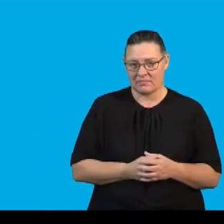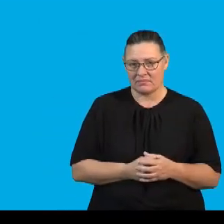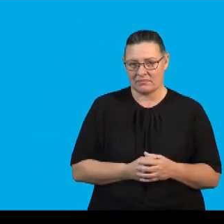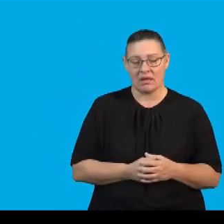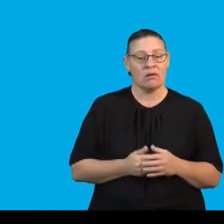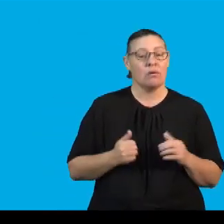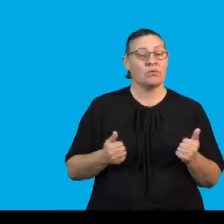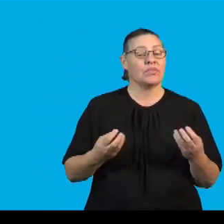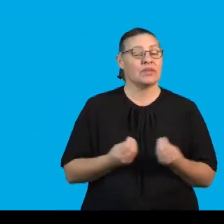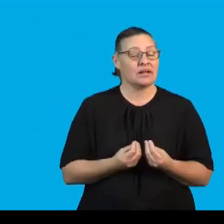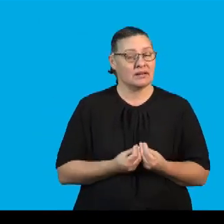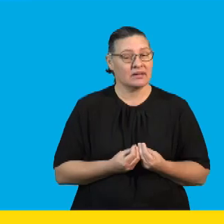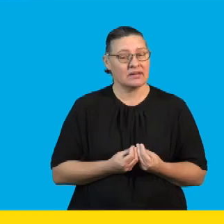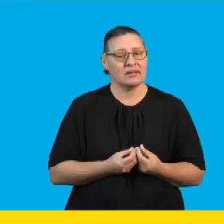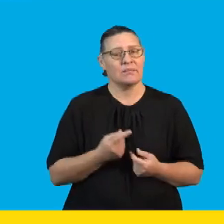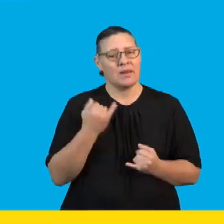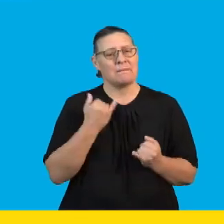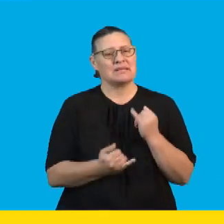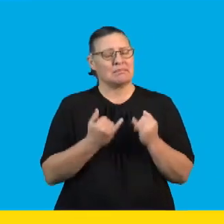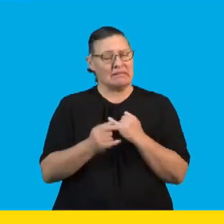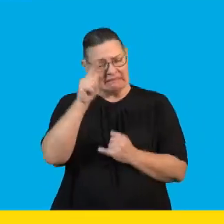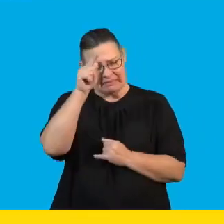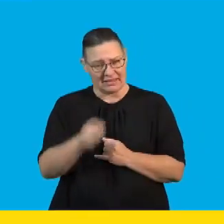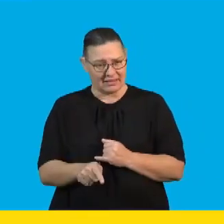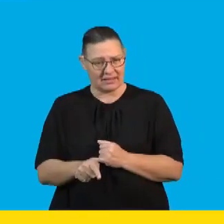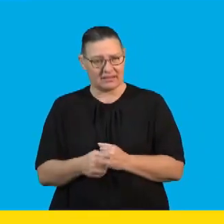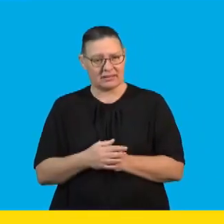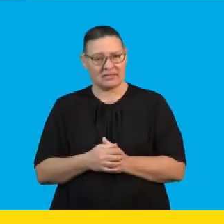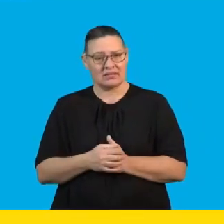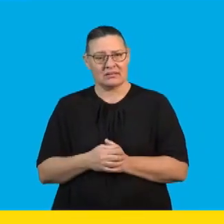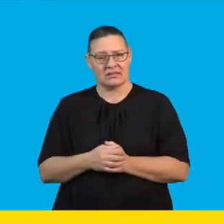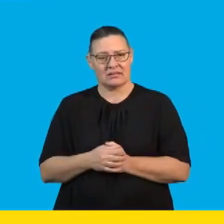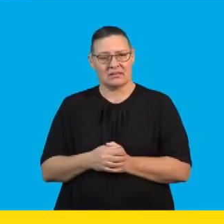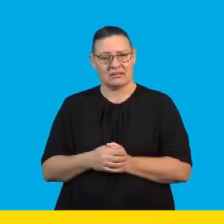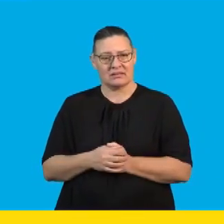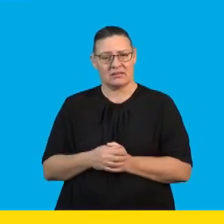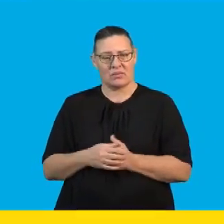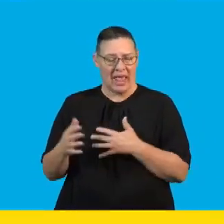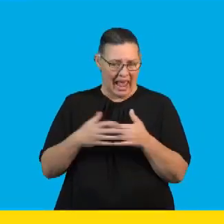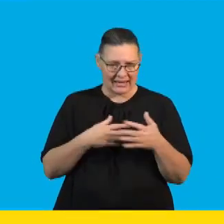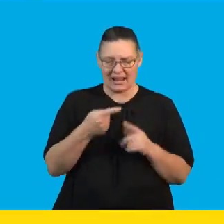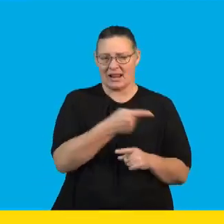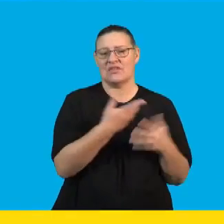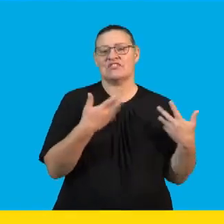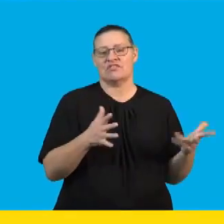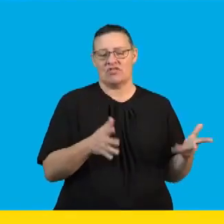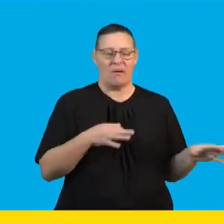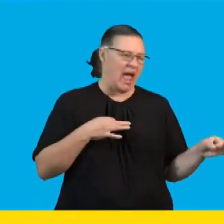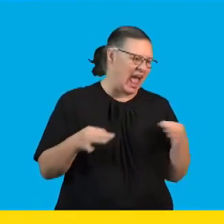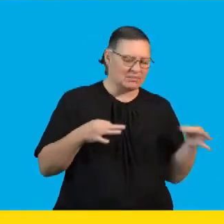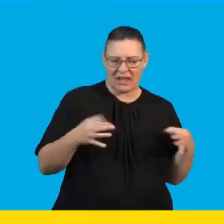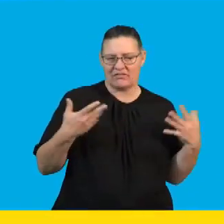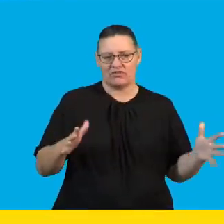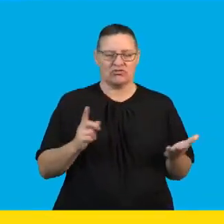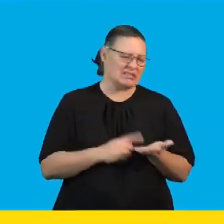the blood. The good thing is that these common error misconceptions, we have dealt with them, we